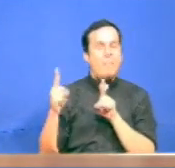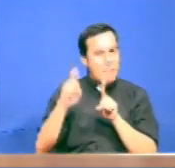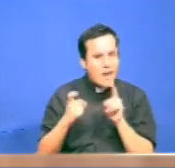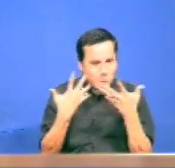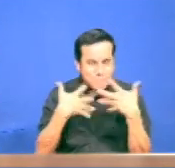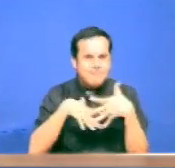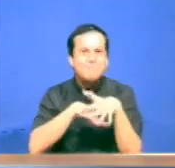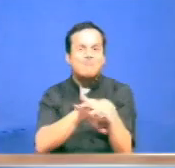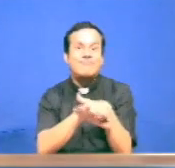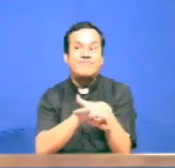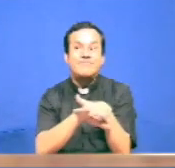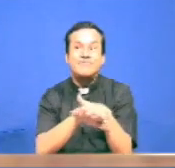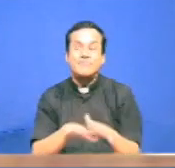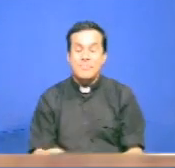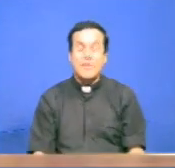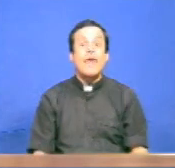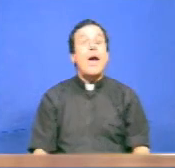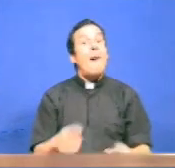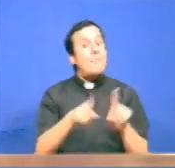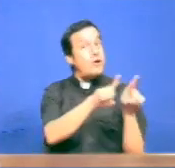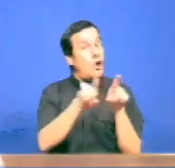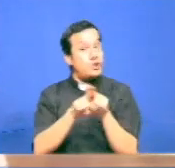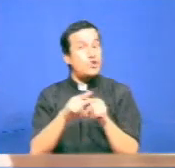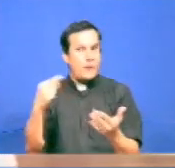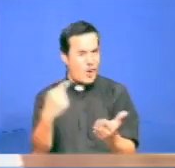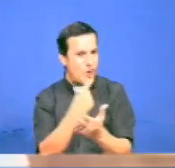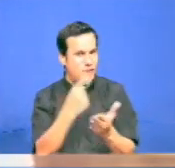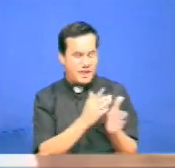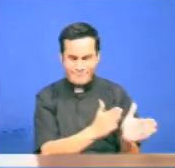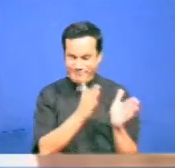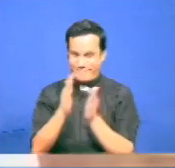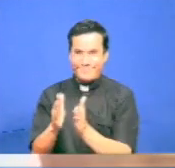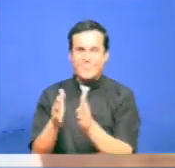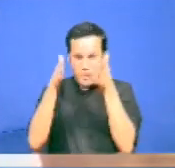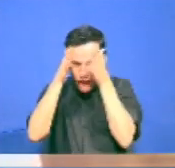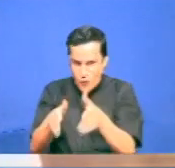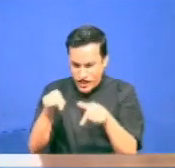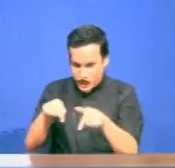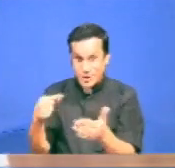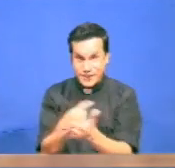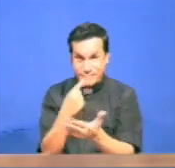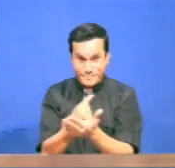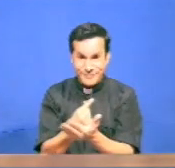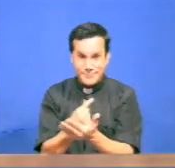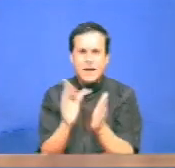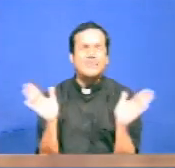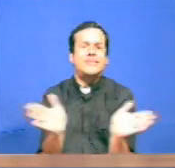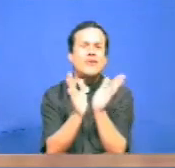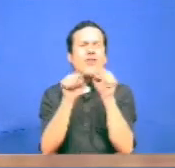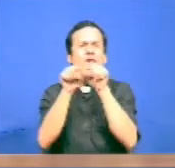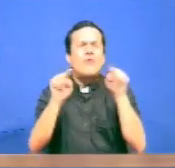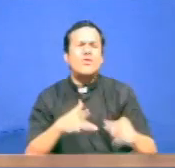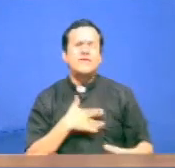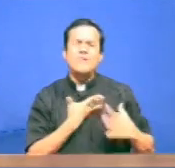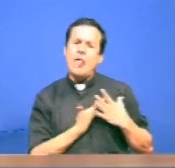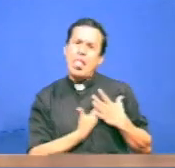I like to concentrate a little bit more, is a beautiful story of those who are discouraged, and sometimes, like you